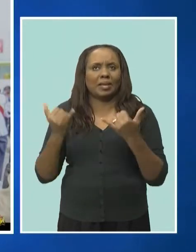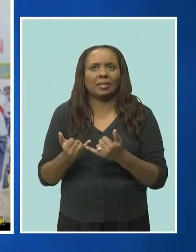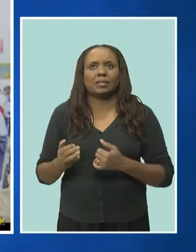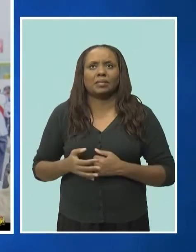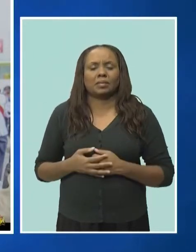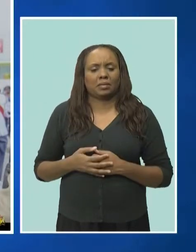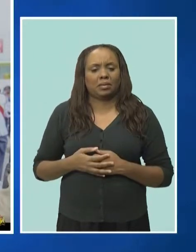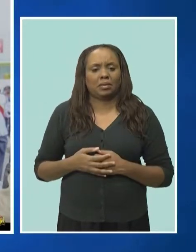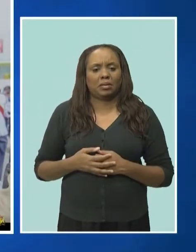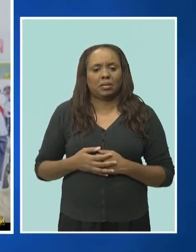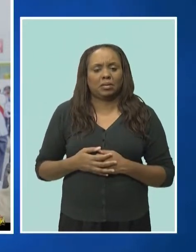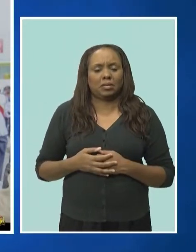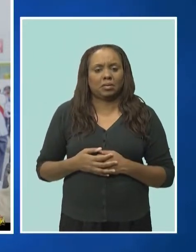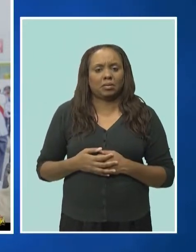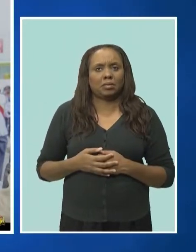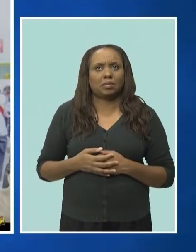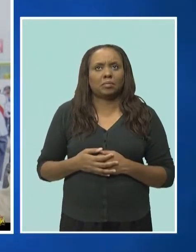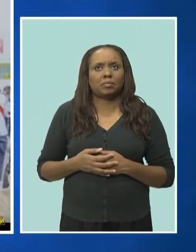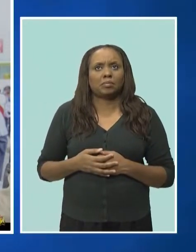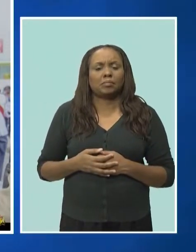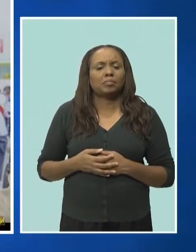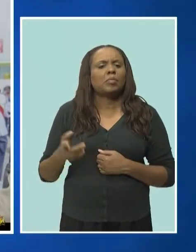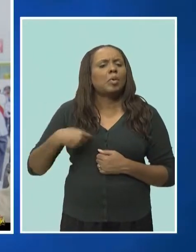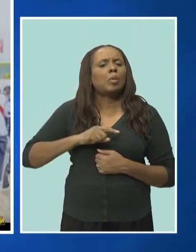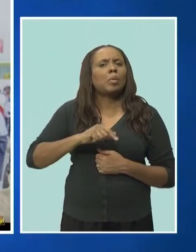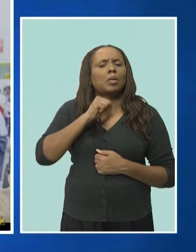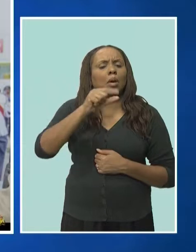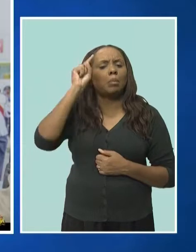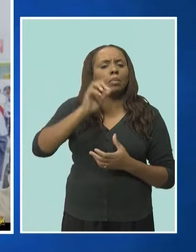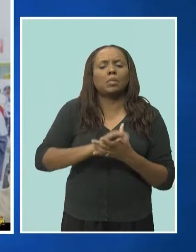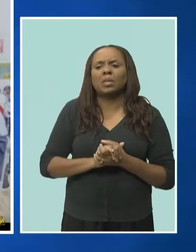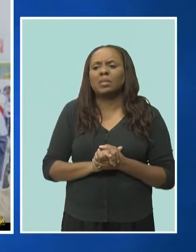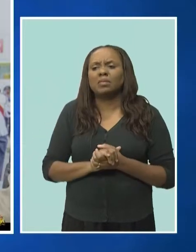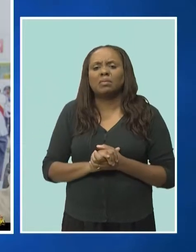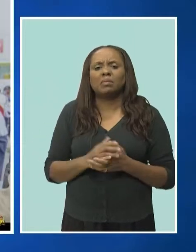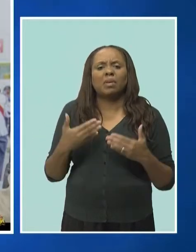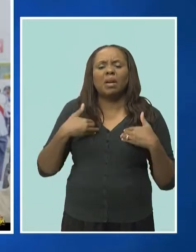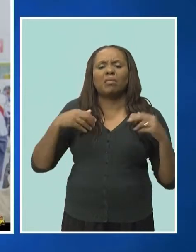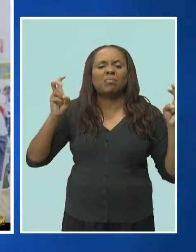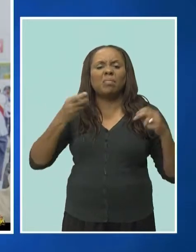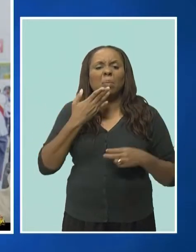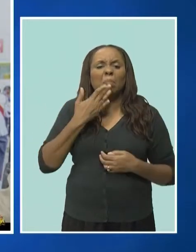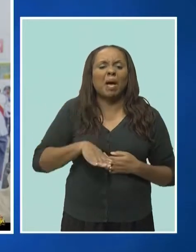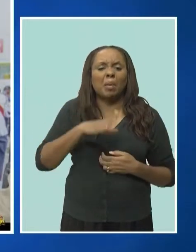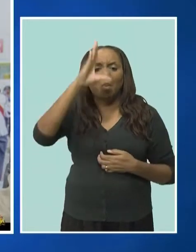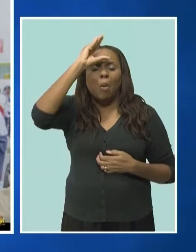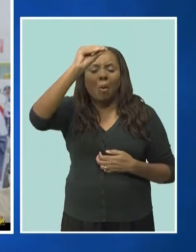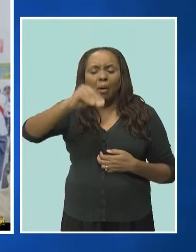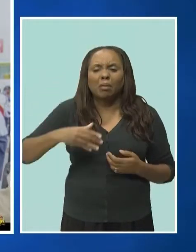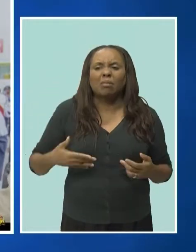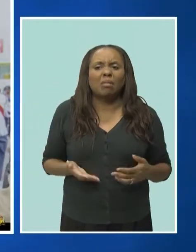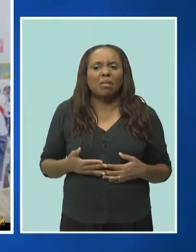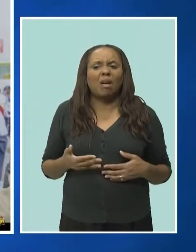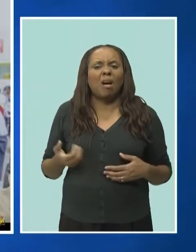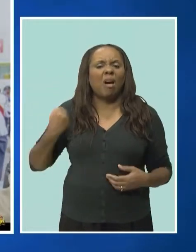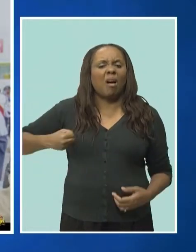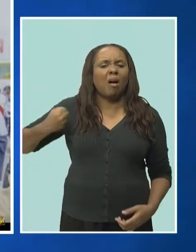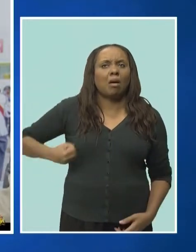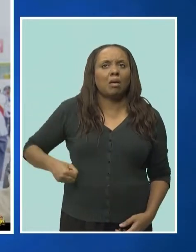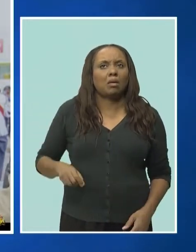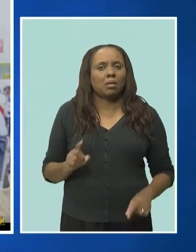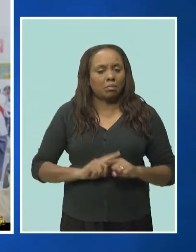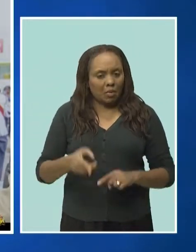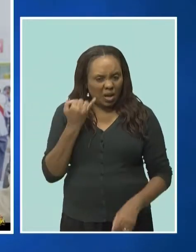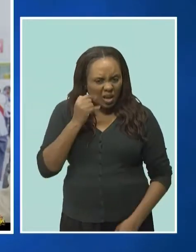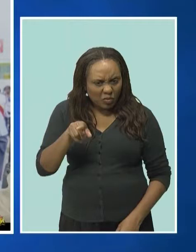there. We believe that as far as we are concerned, that if you break the law, you